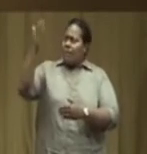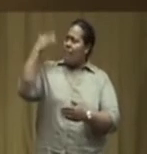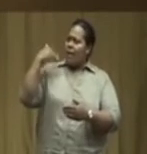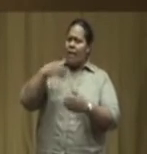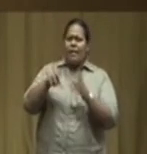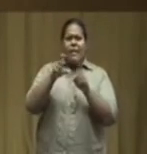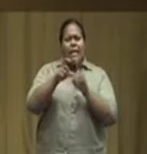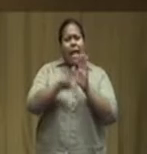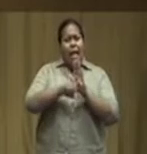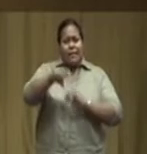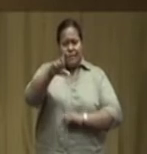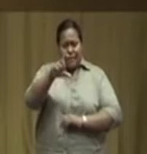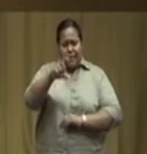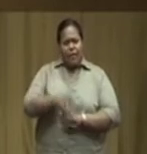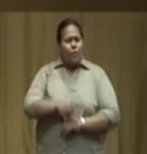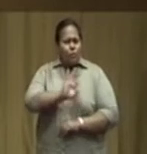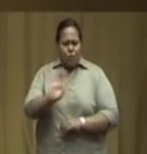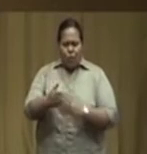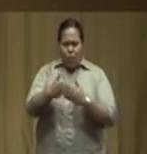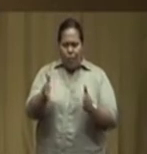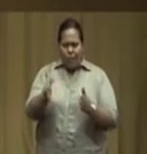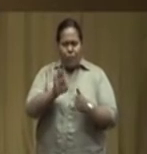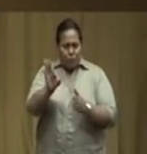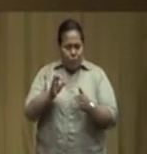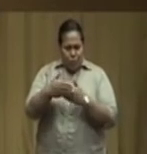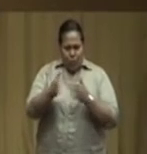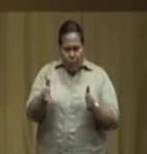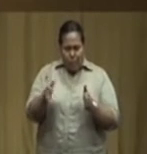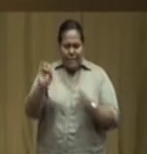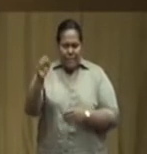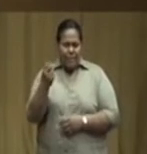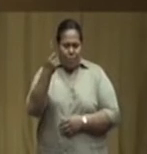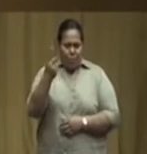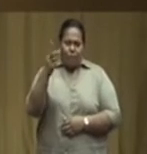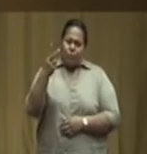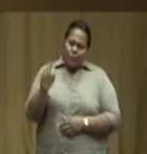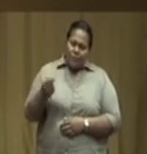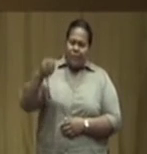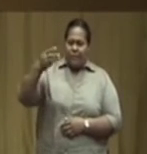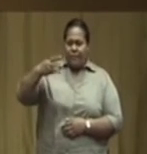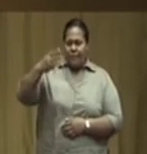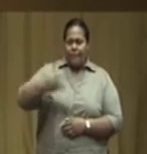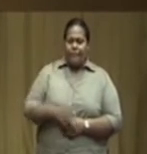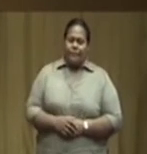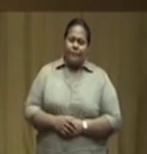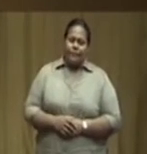Resource Center was not open yet in semester 1, 2013.